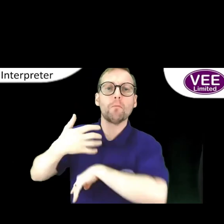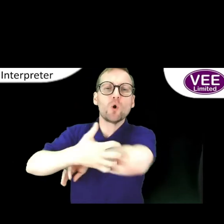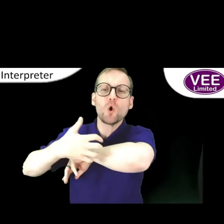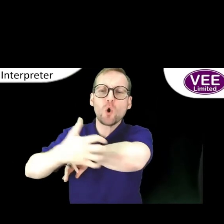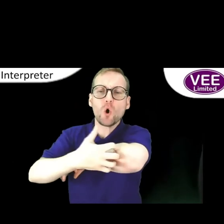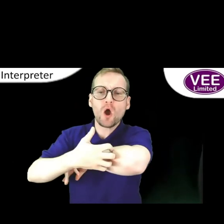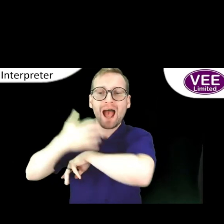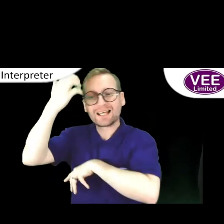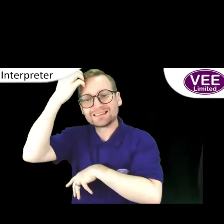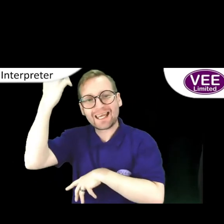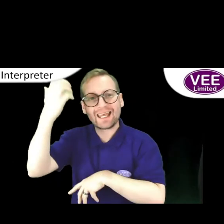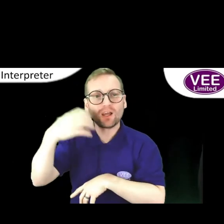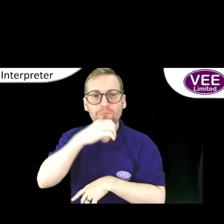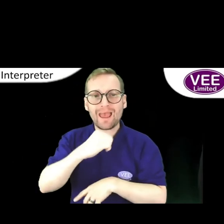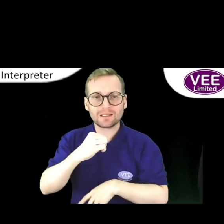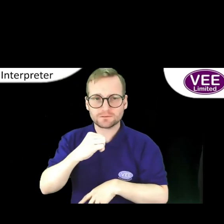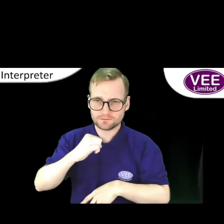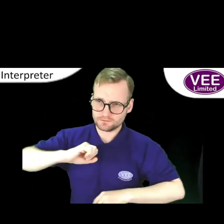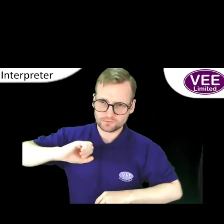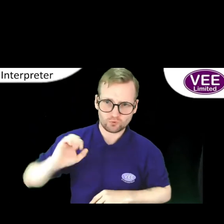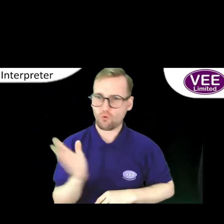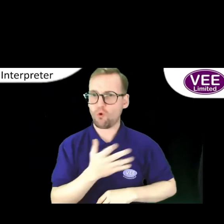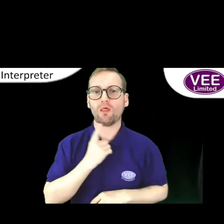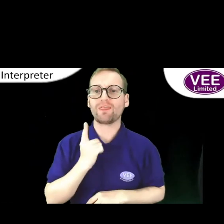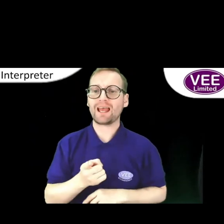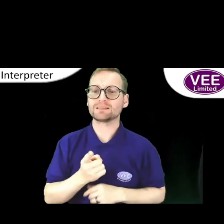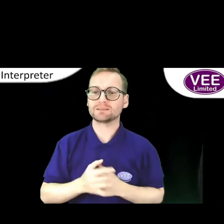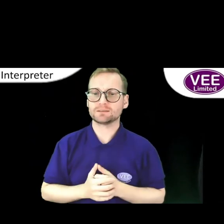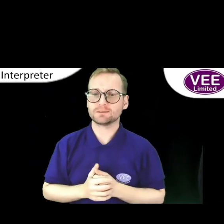king of men for all that.